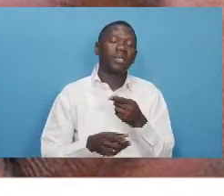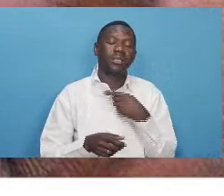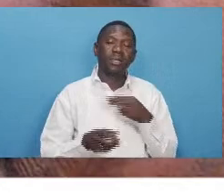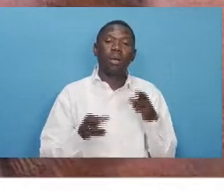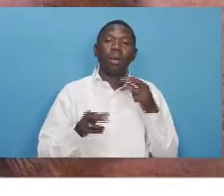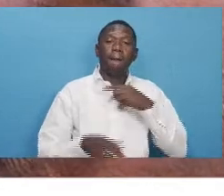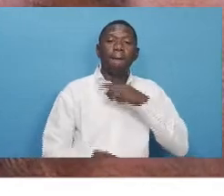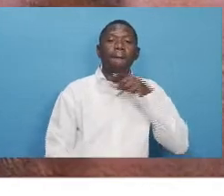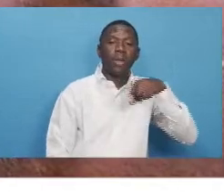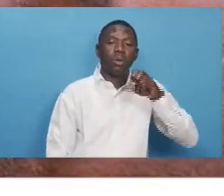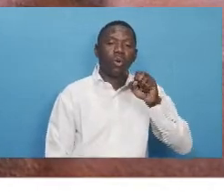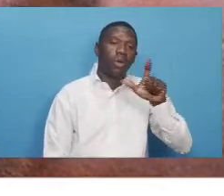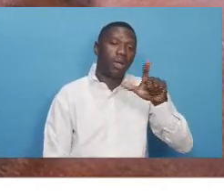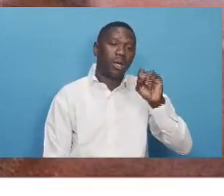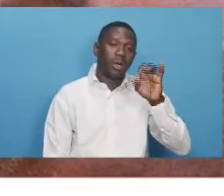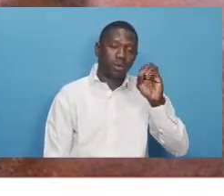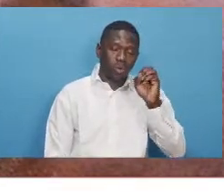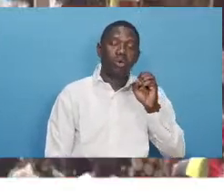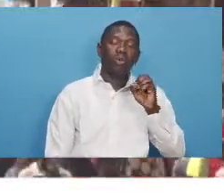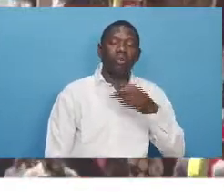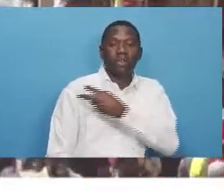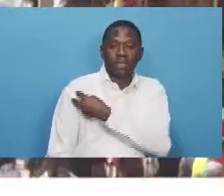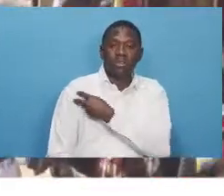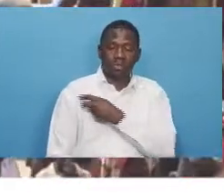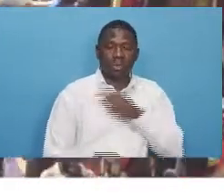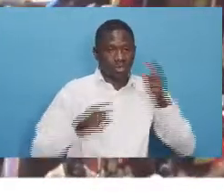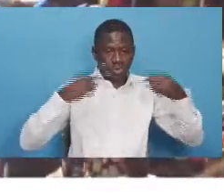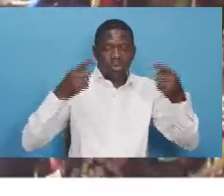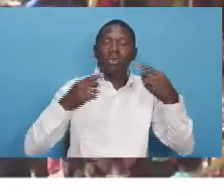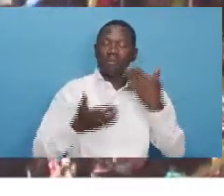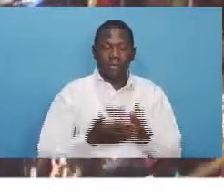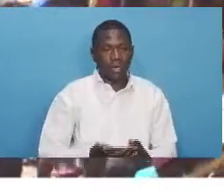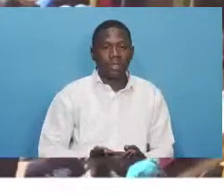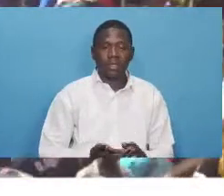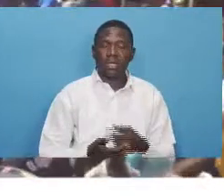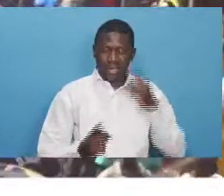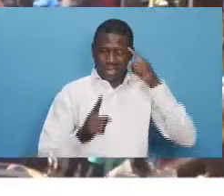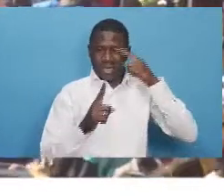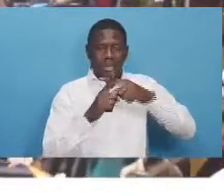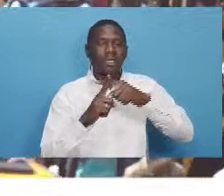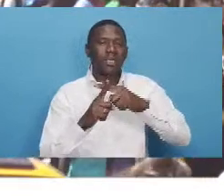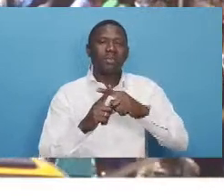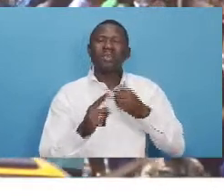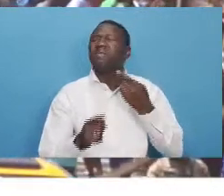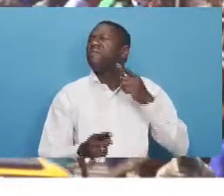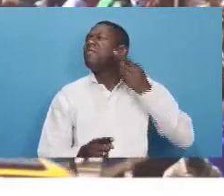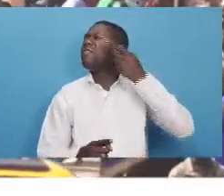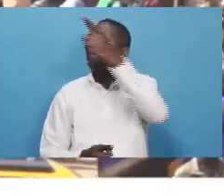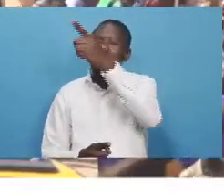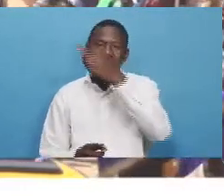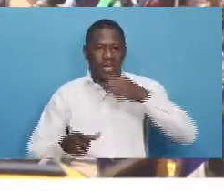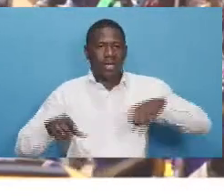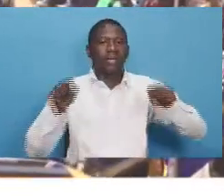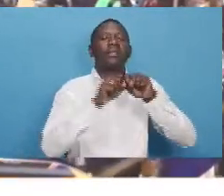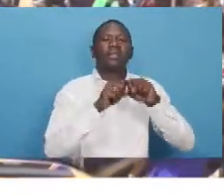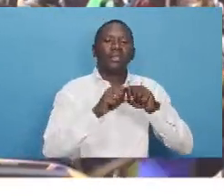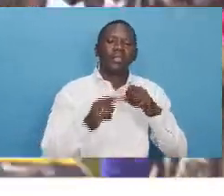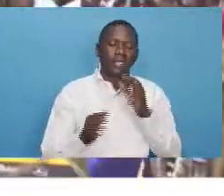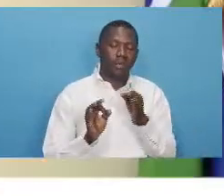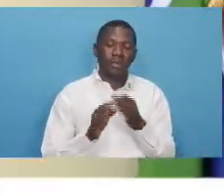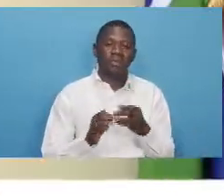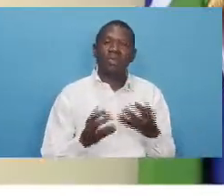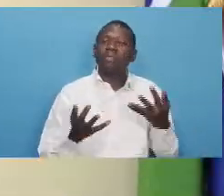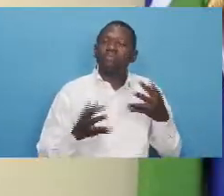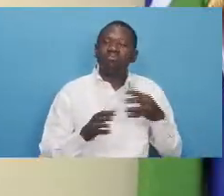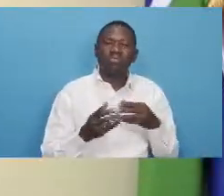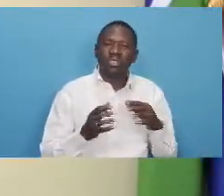completed successfully and the target has been reached, especially in the remote areas. This, he says, will interrupt the transmission